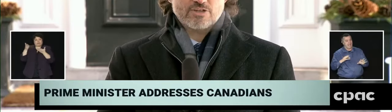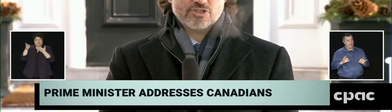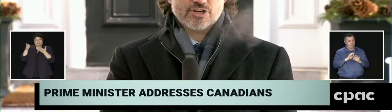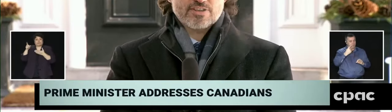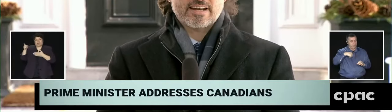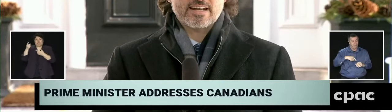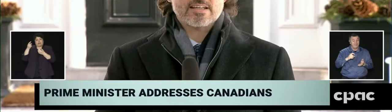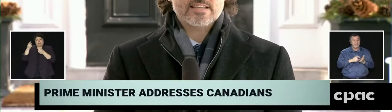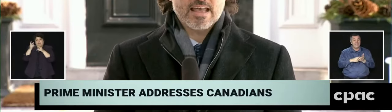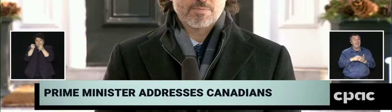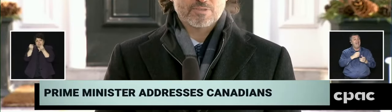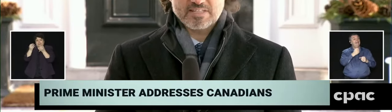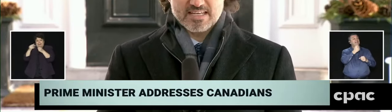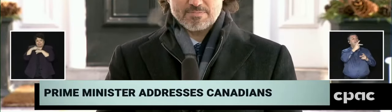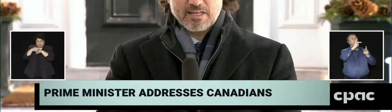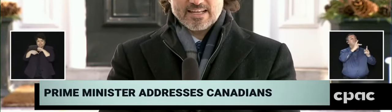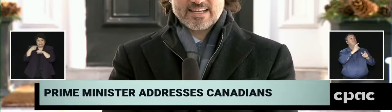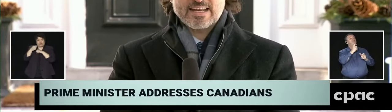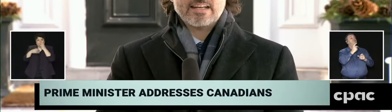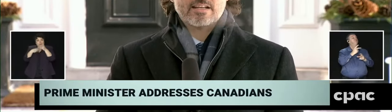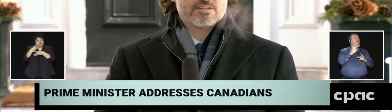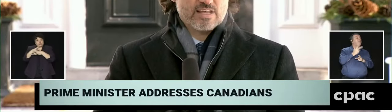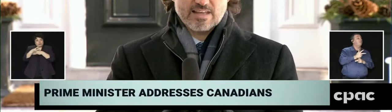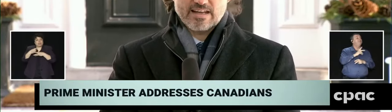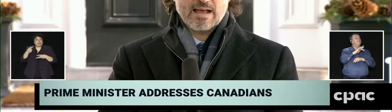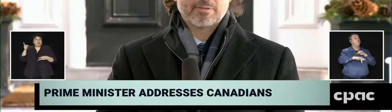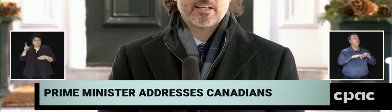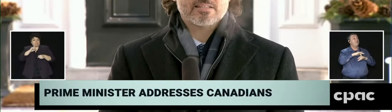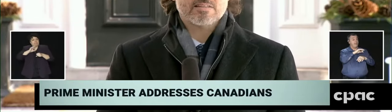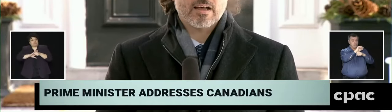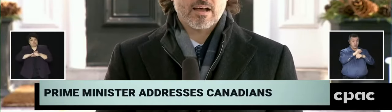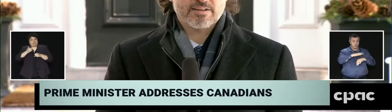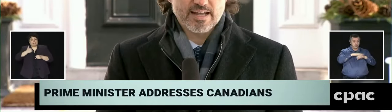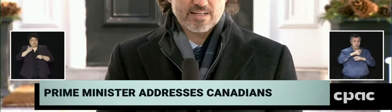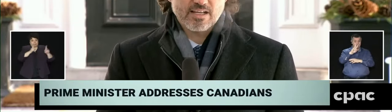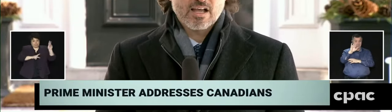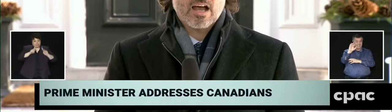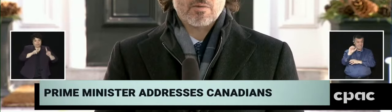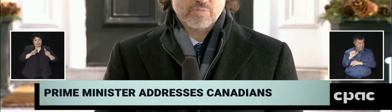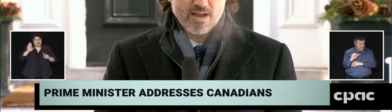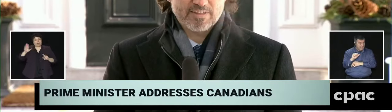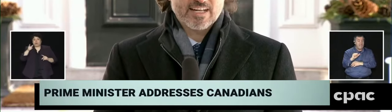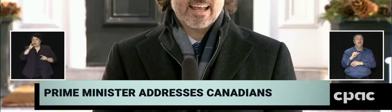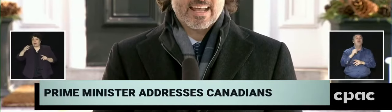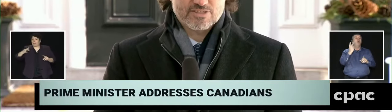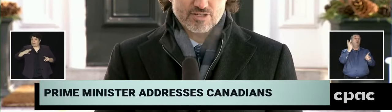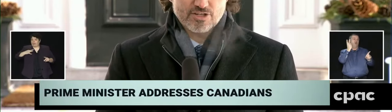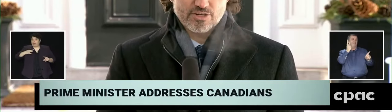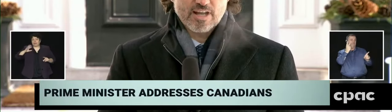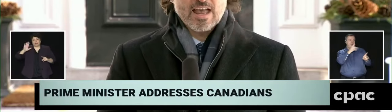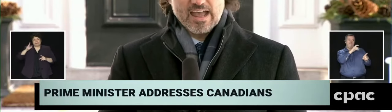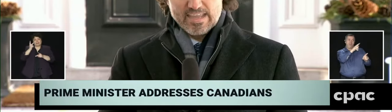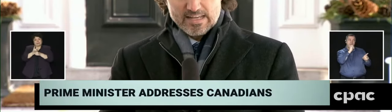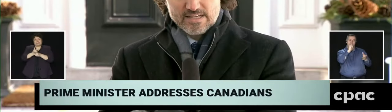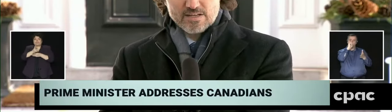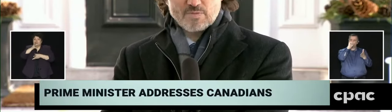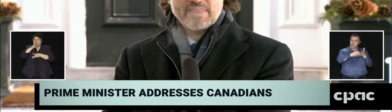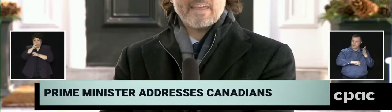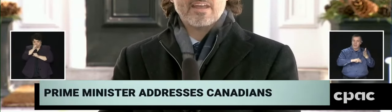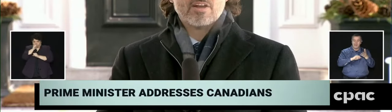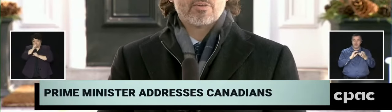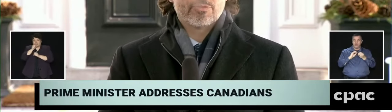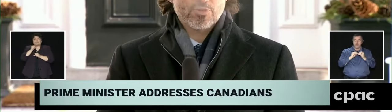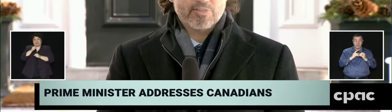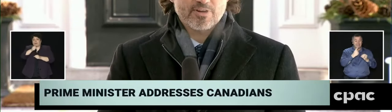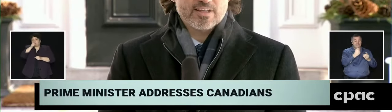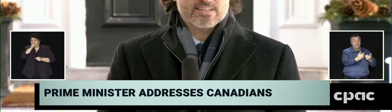we ensure that it is able to keep Canadians and applicants' data private and secure. Indeed, when